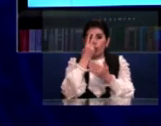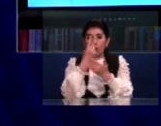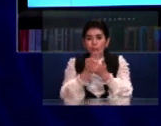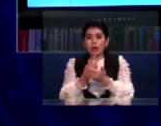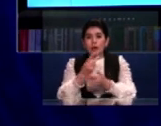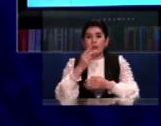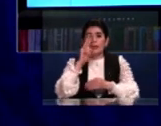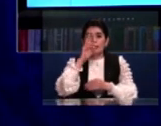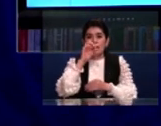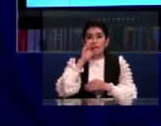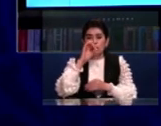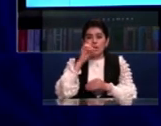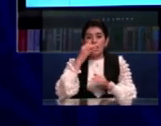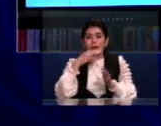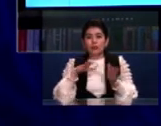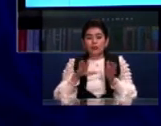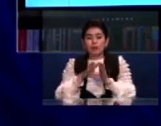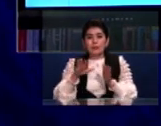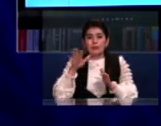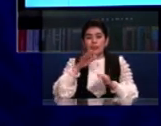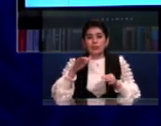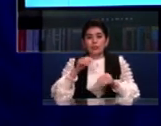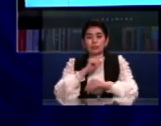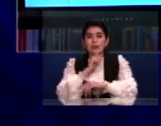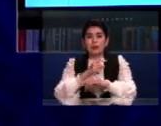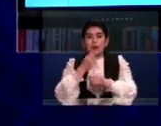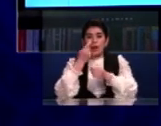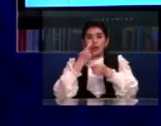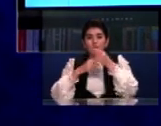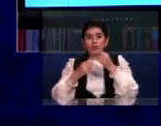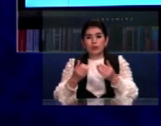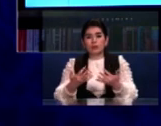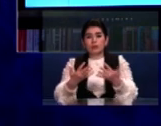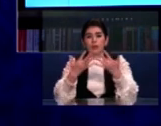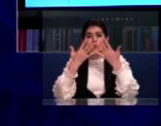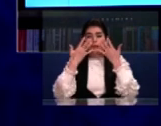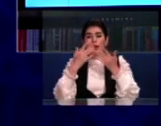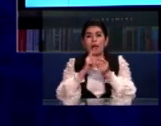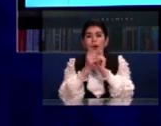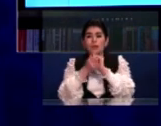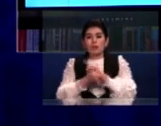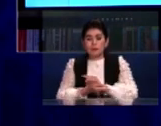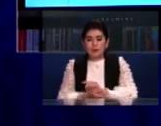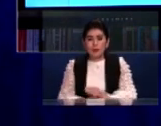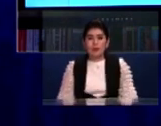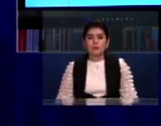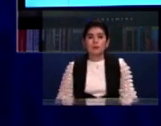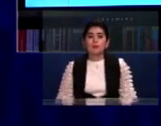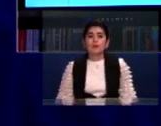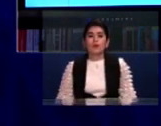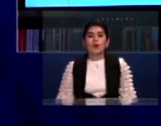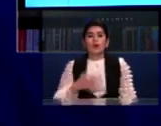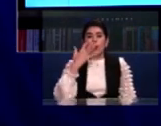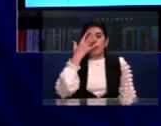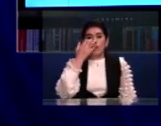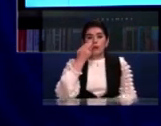Ya'ni kineskopda elektromagnit signallar qaytadan tasvirga jonlantirib, aylantirib beriladi.